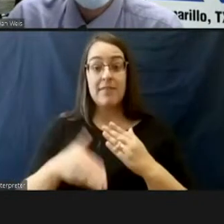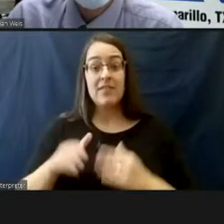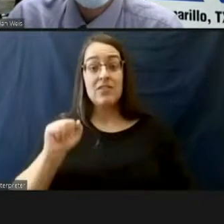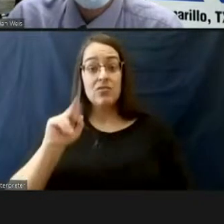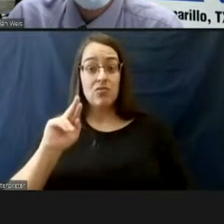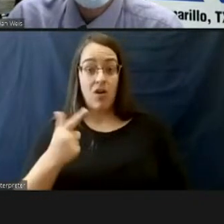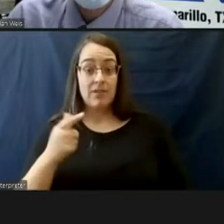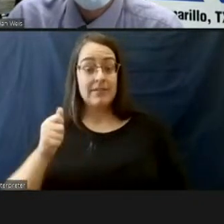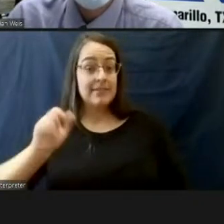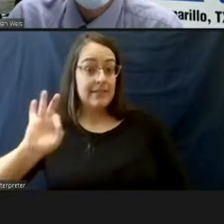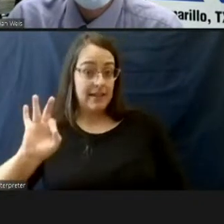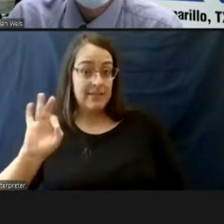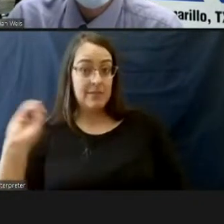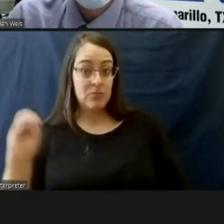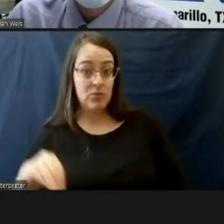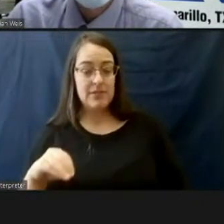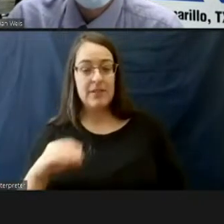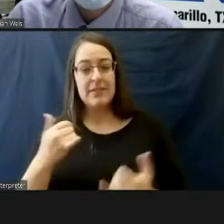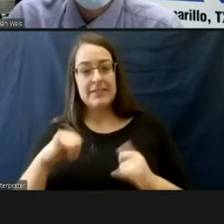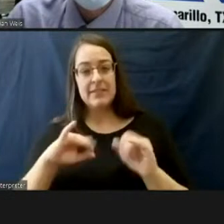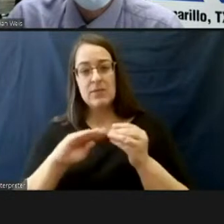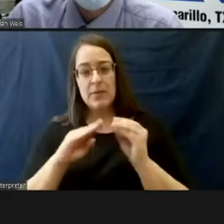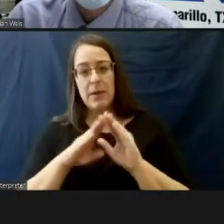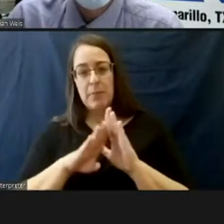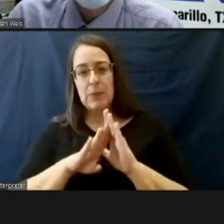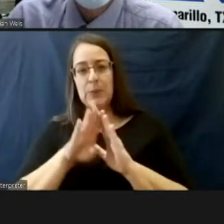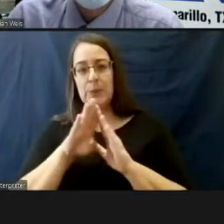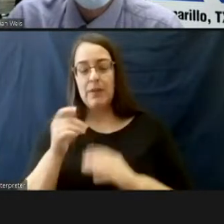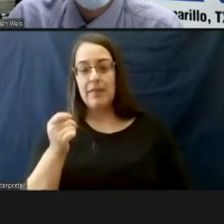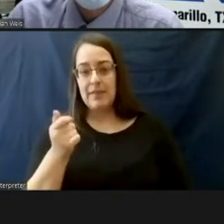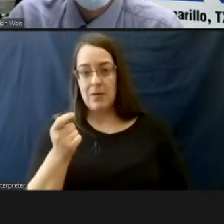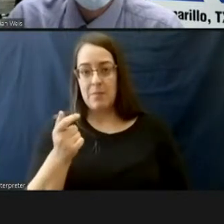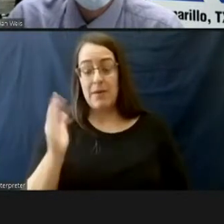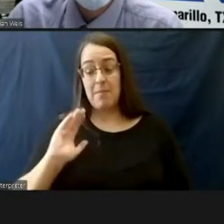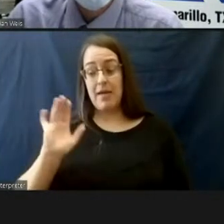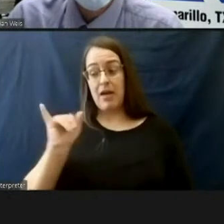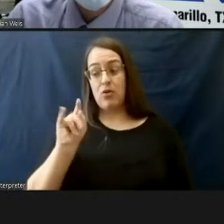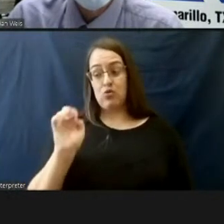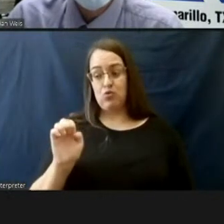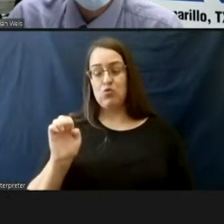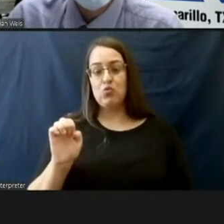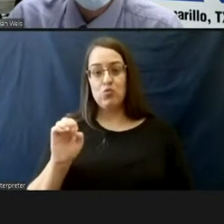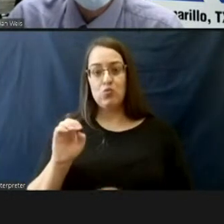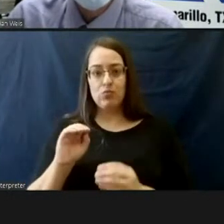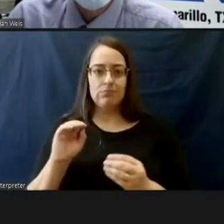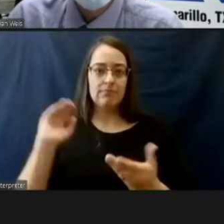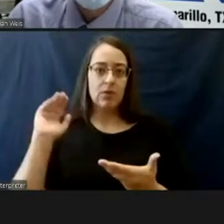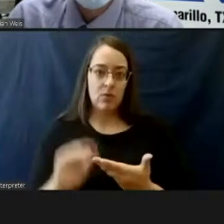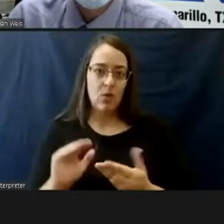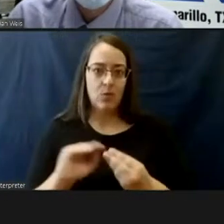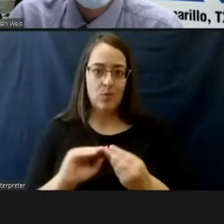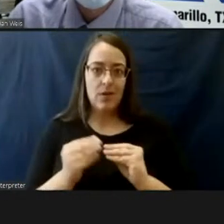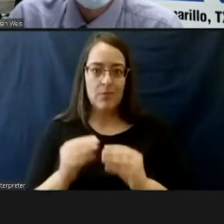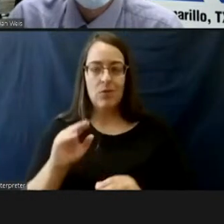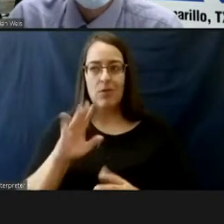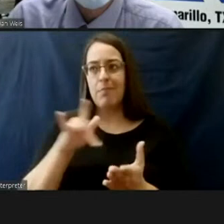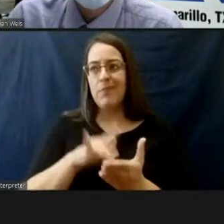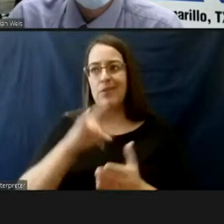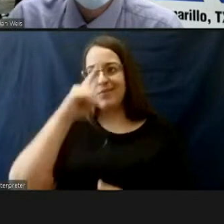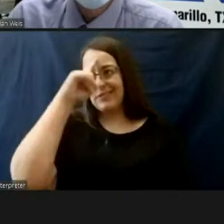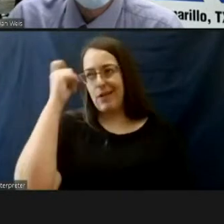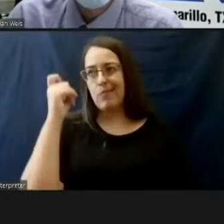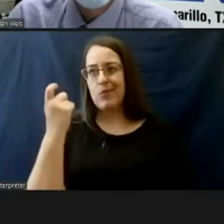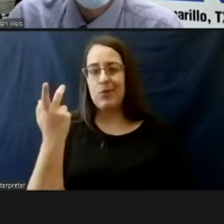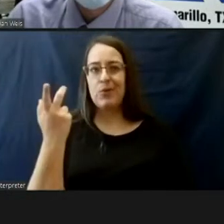still rising there a bit. And back in June, we were at a much lower number than that. Back in the middle of the summer, or earlier in the summer, I should